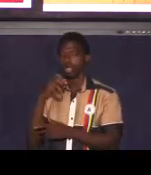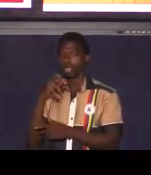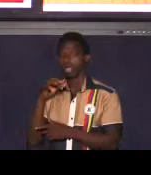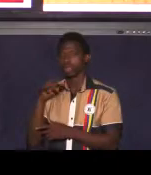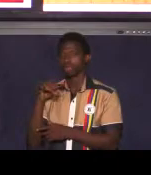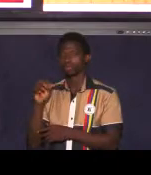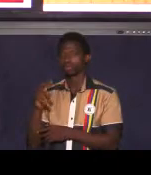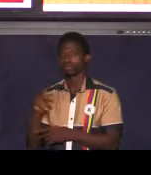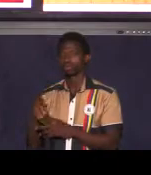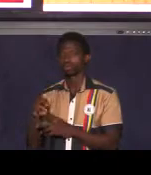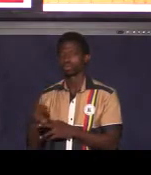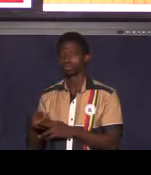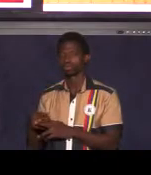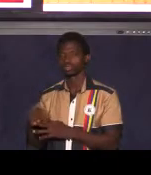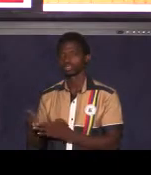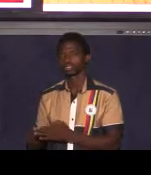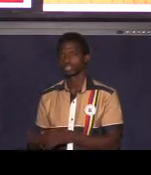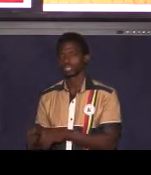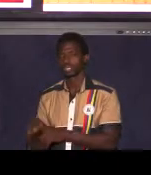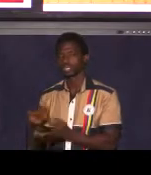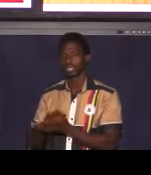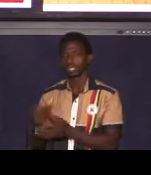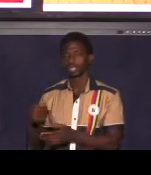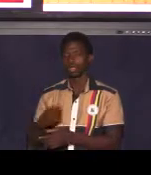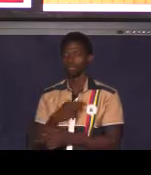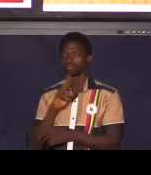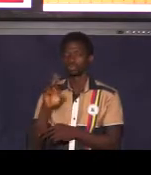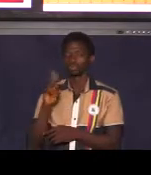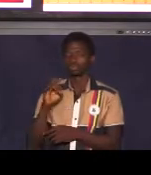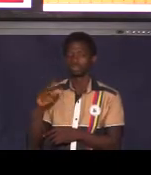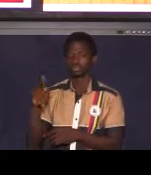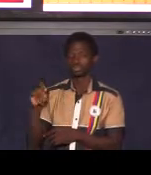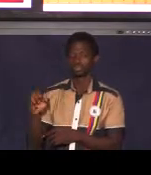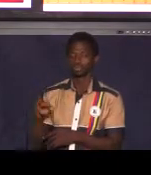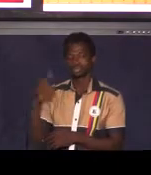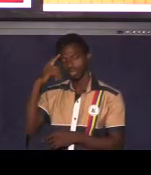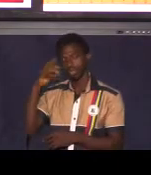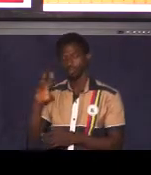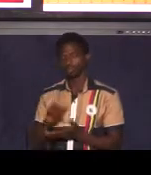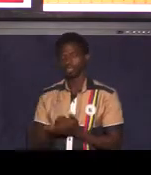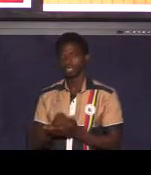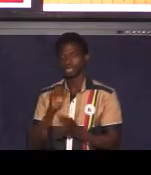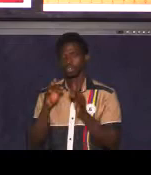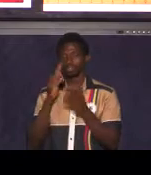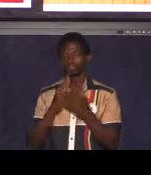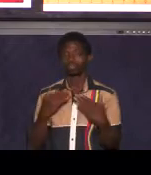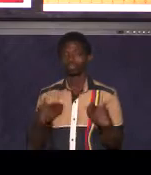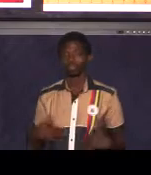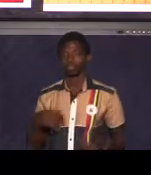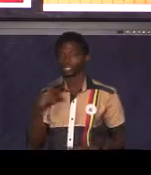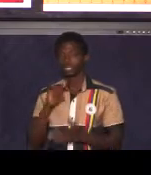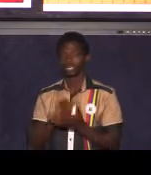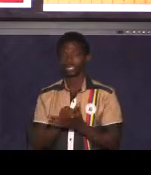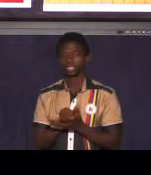carrot, short things like that. We use millimeters and centimeters for that. So if somebody says that,